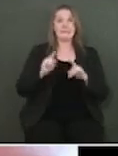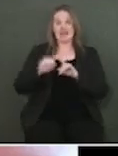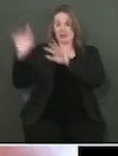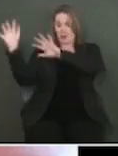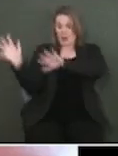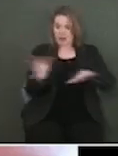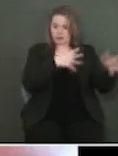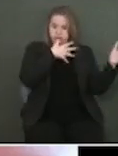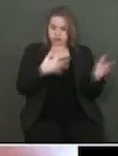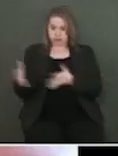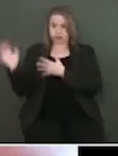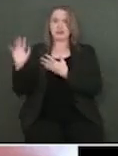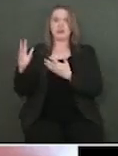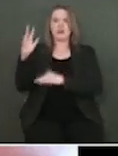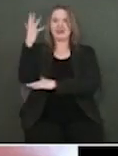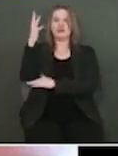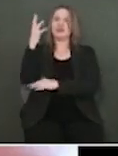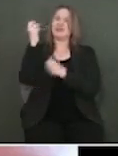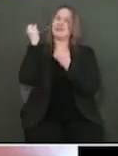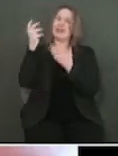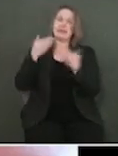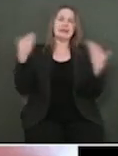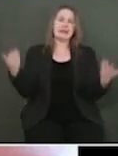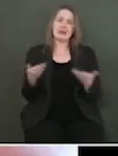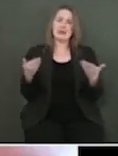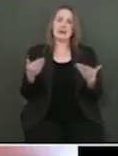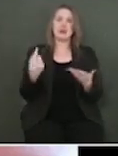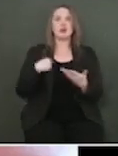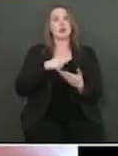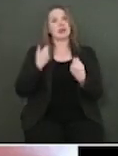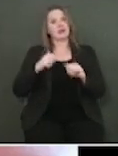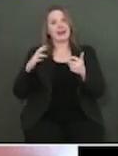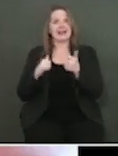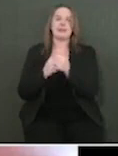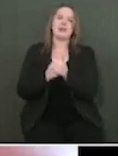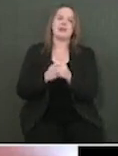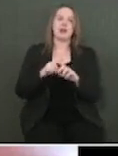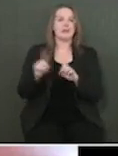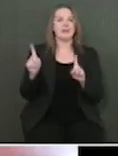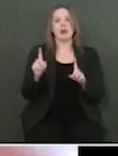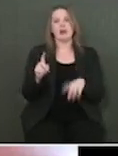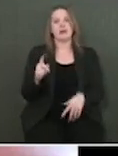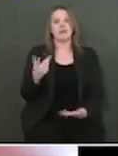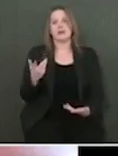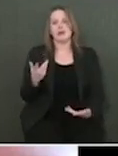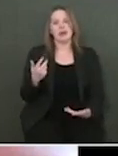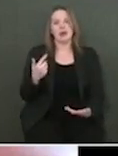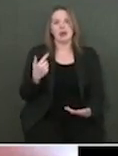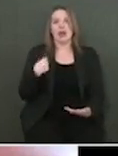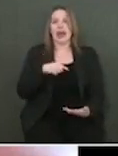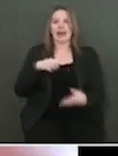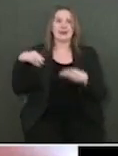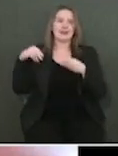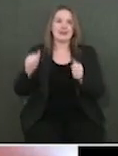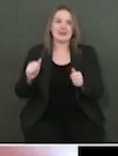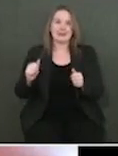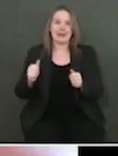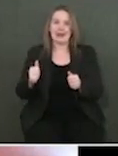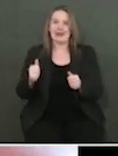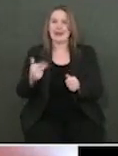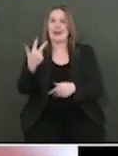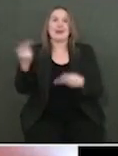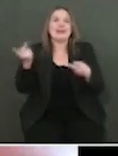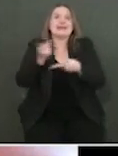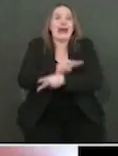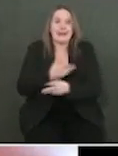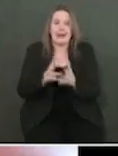the trees in San Antonio, we do our best to keep up, but I could probably spend 2 or 3 times what we spend on an annual basis trimming